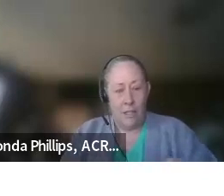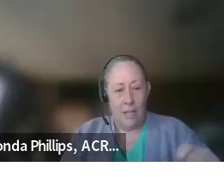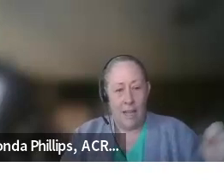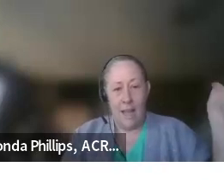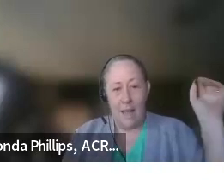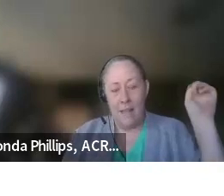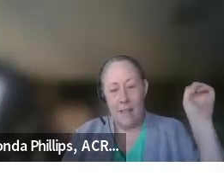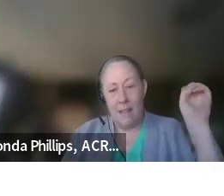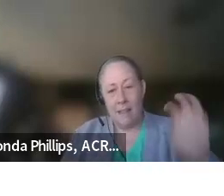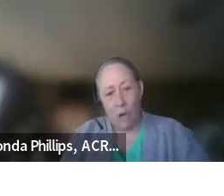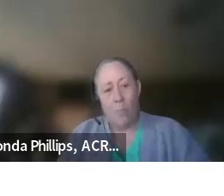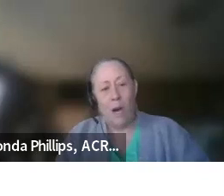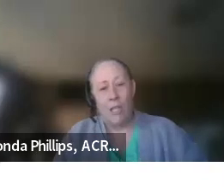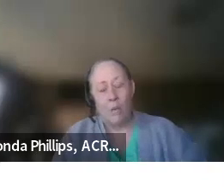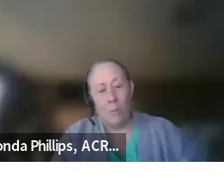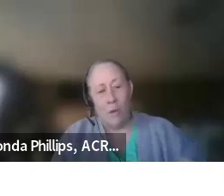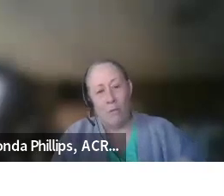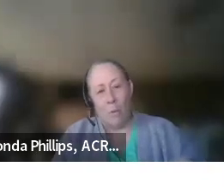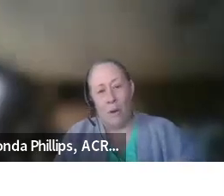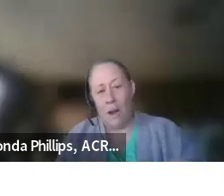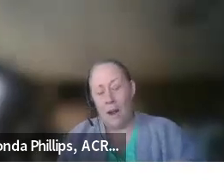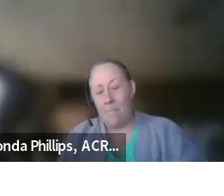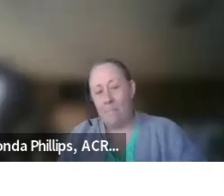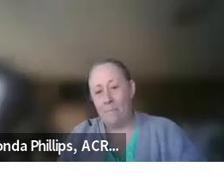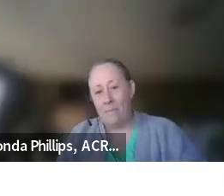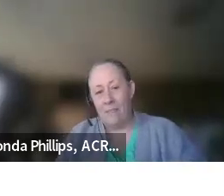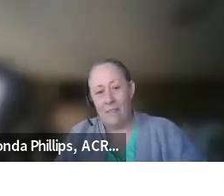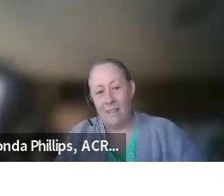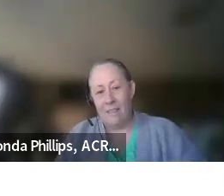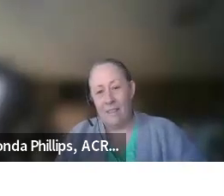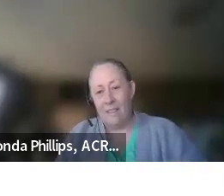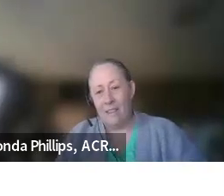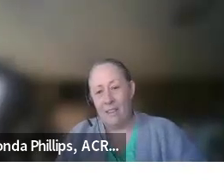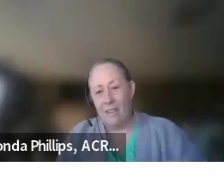Let's see. And then the third project we put forward,